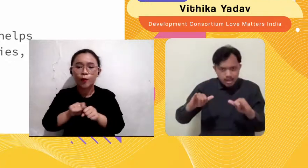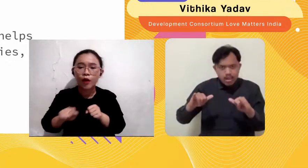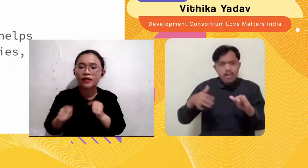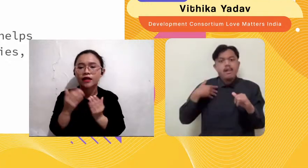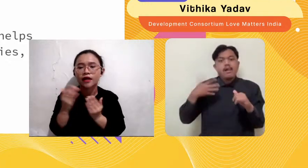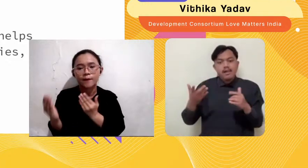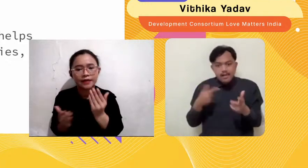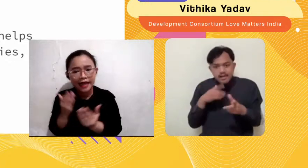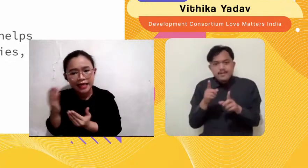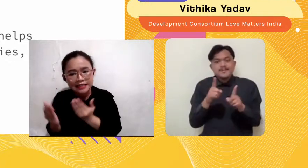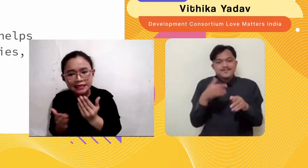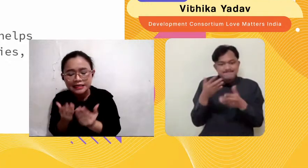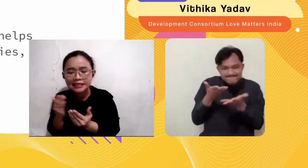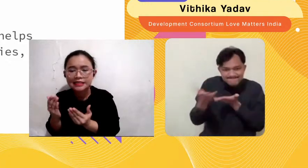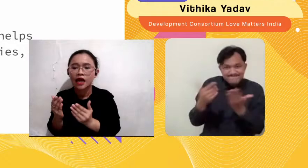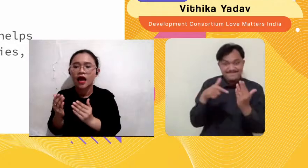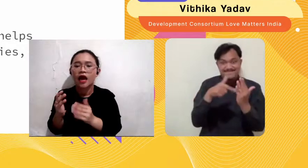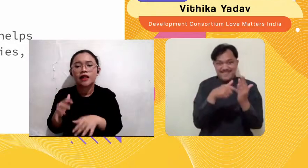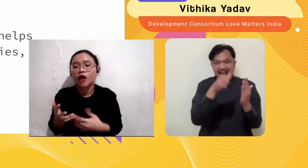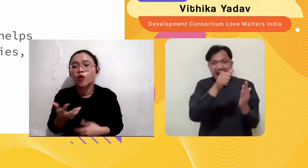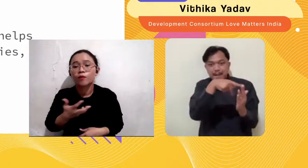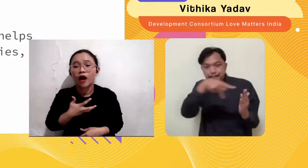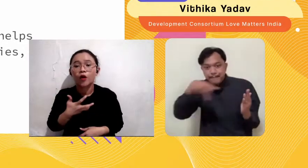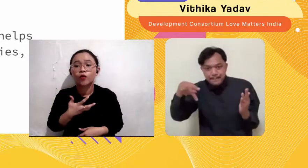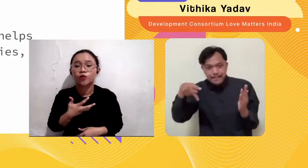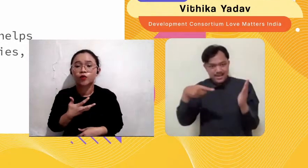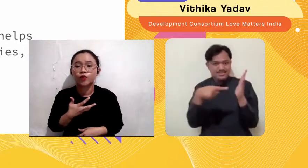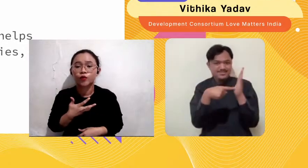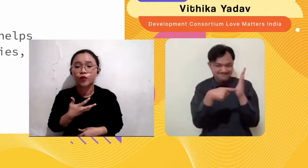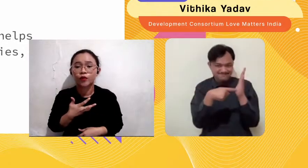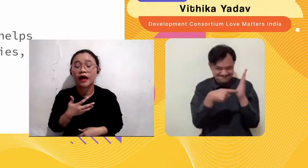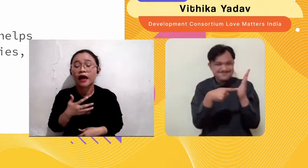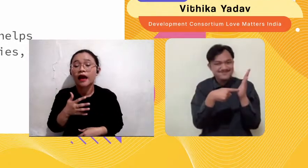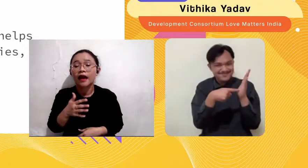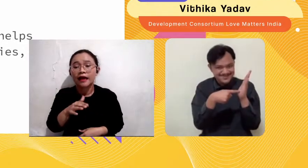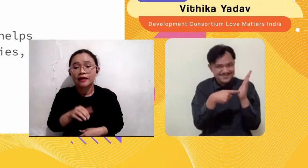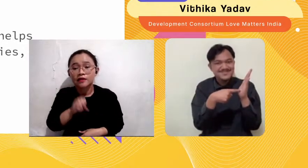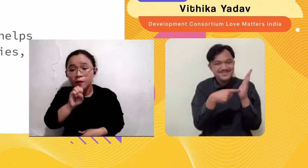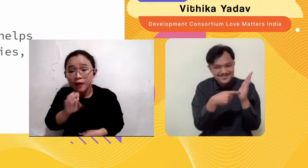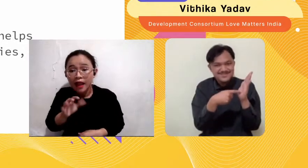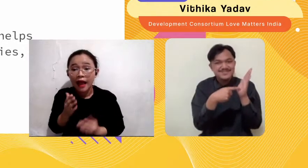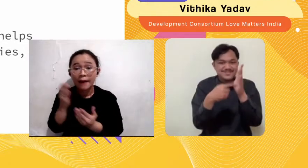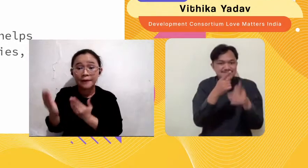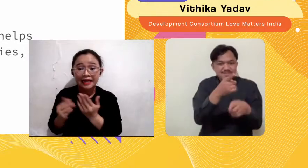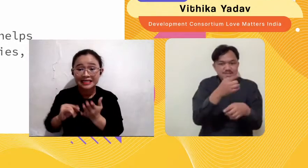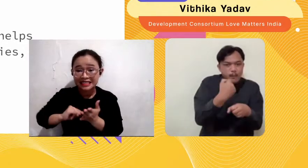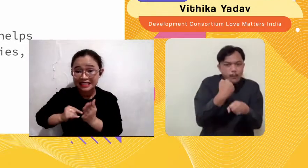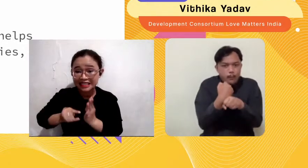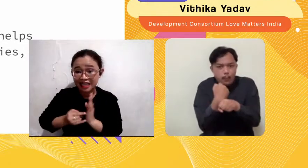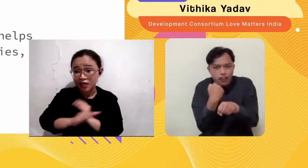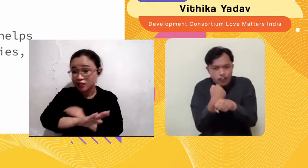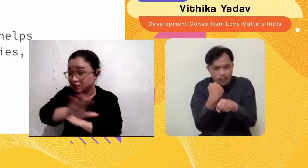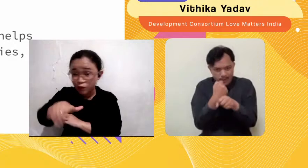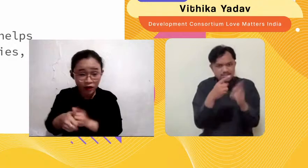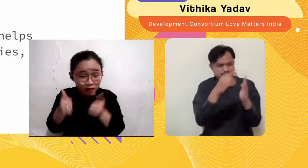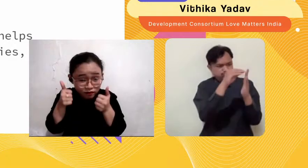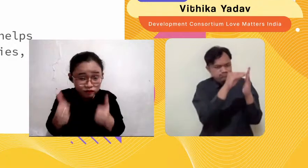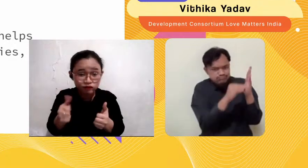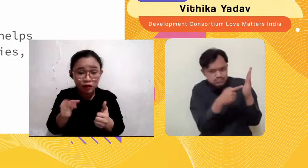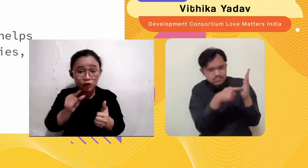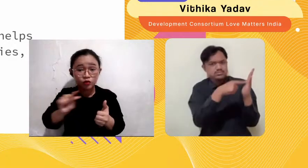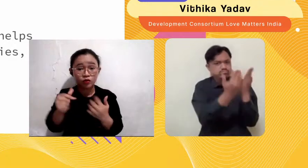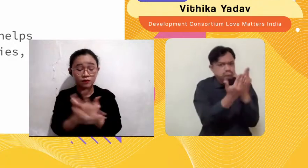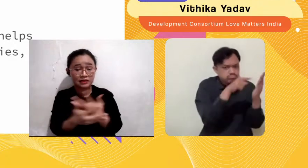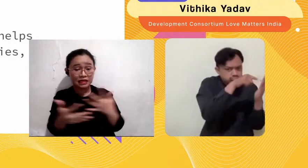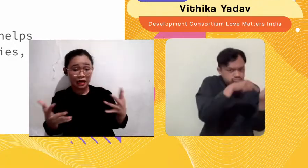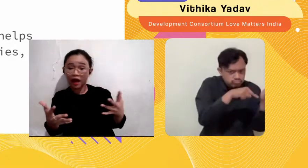you're working digitally, not every digital medium is going to work on its own for the people and the audience one is targeting, but you